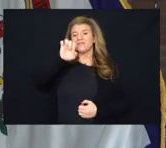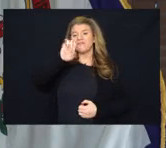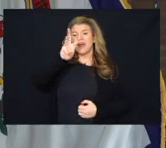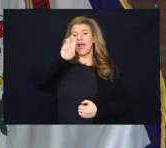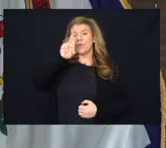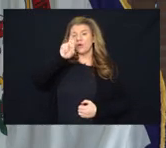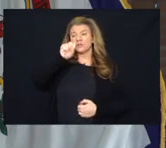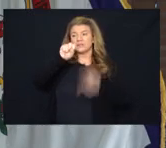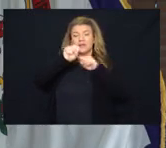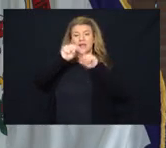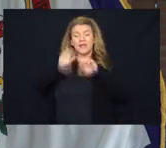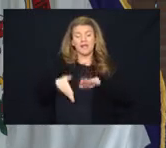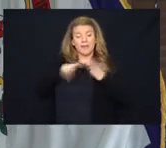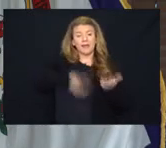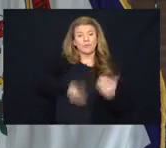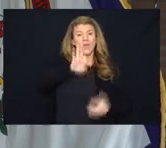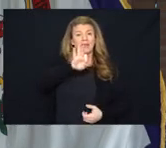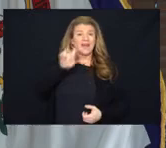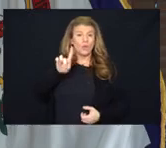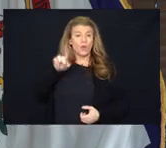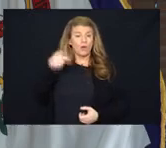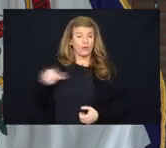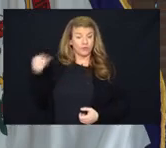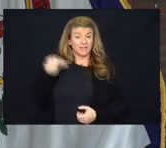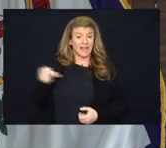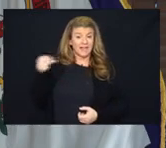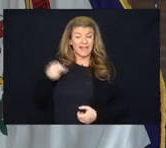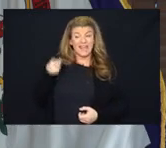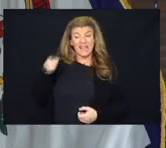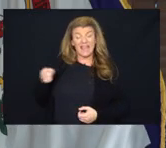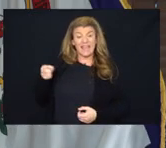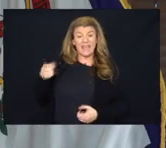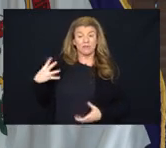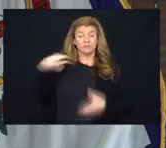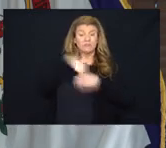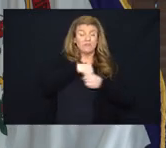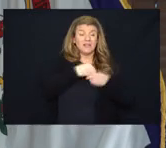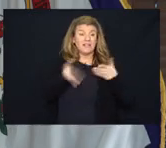of 91 on Thursday. Flowers served us in